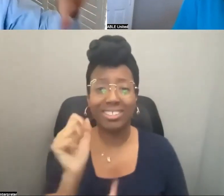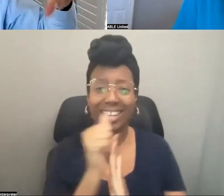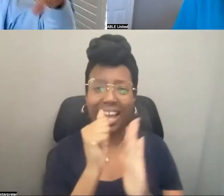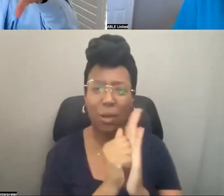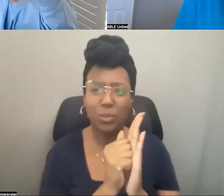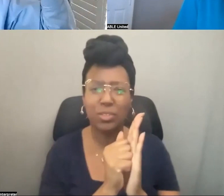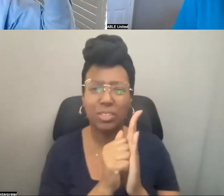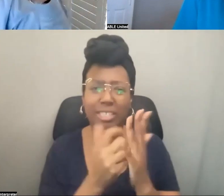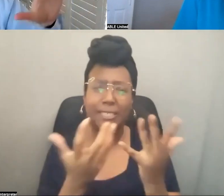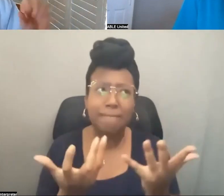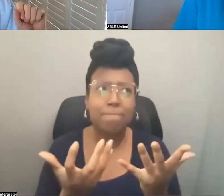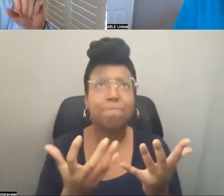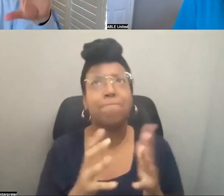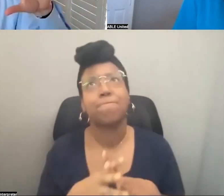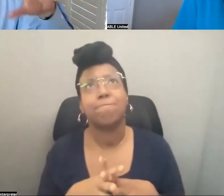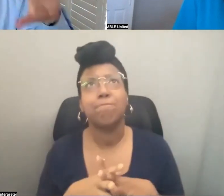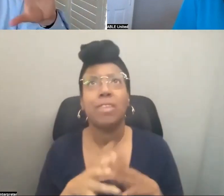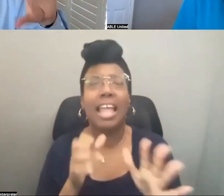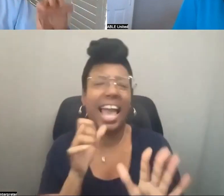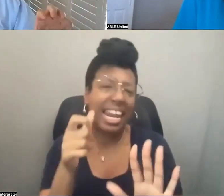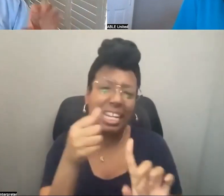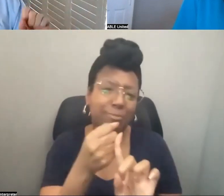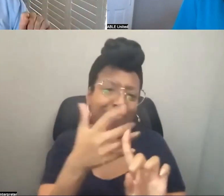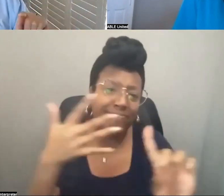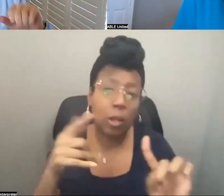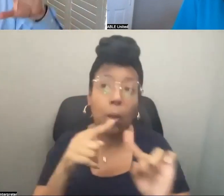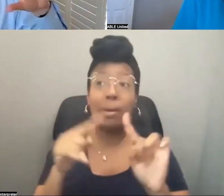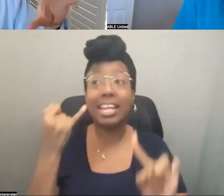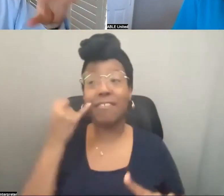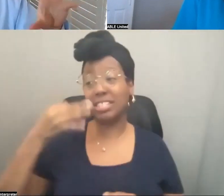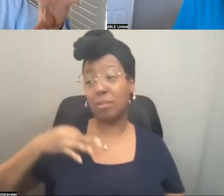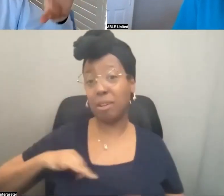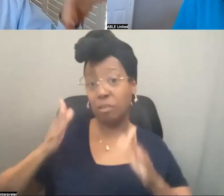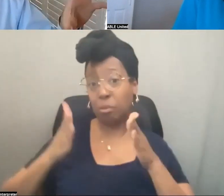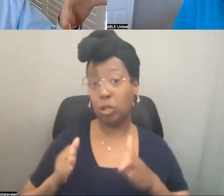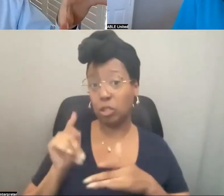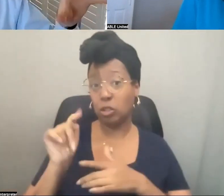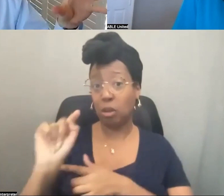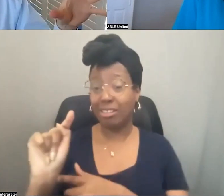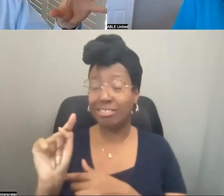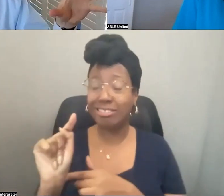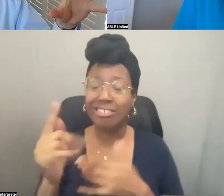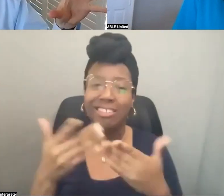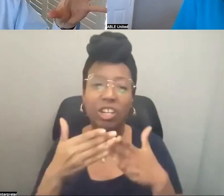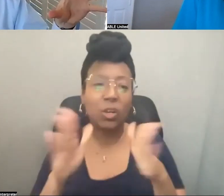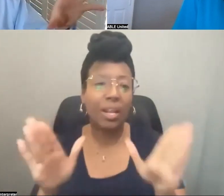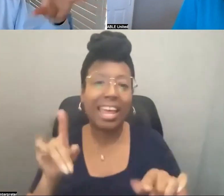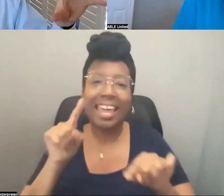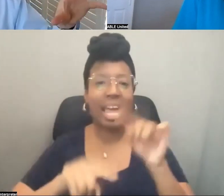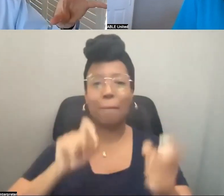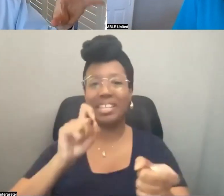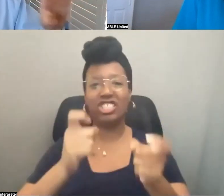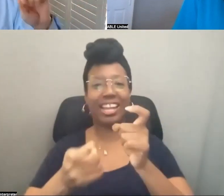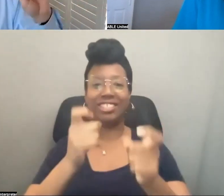the broad categories, and I didn't go into great detail, but when it's the beneficiary's trust, generally speaking, those trusts can't be amended or changed.